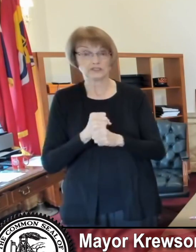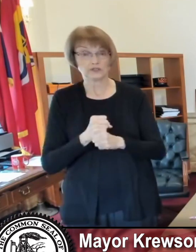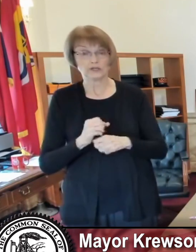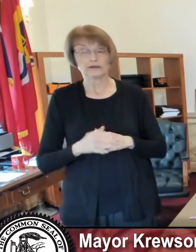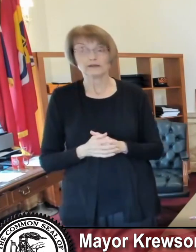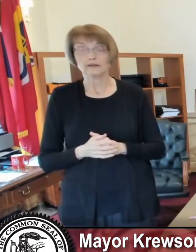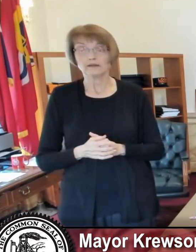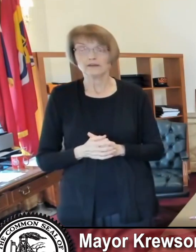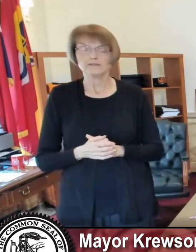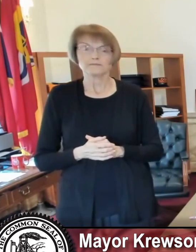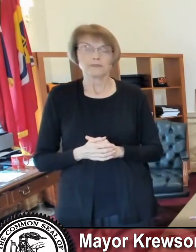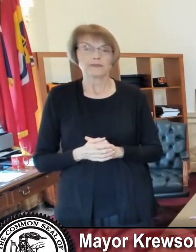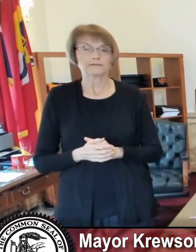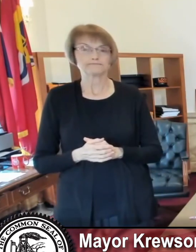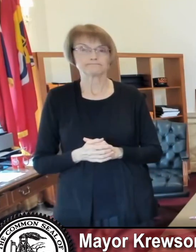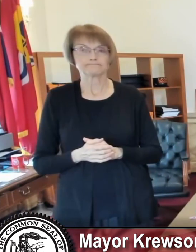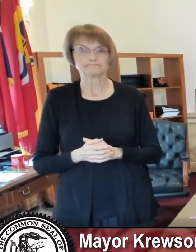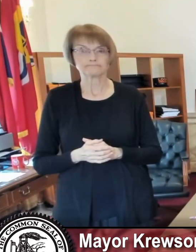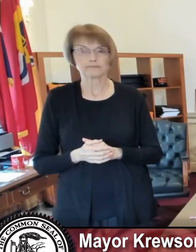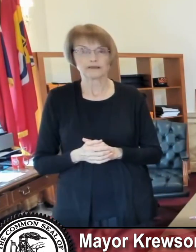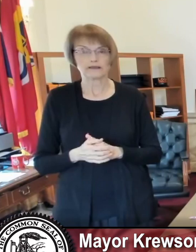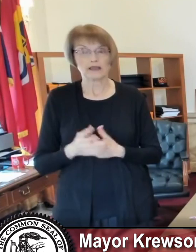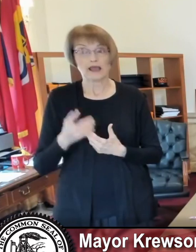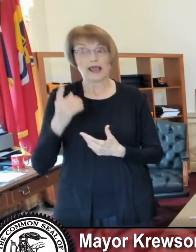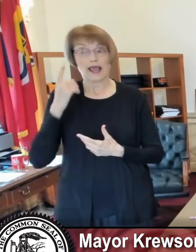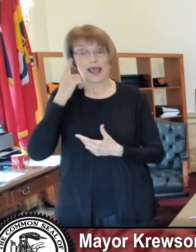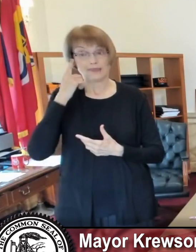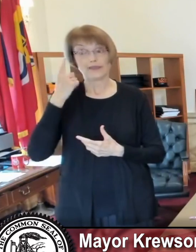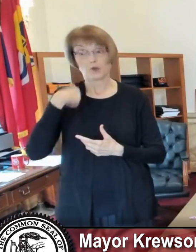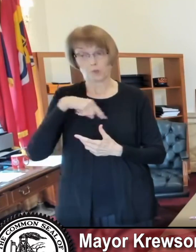We have, I think, responded very